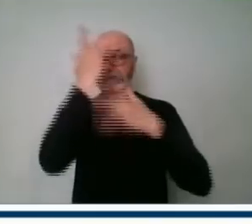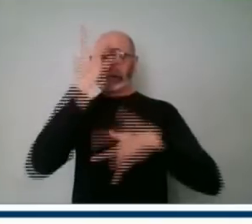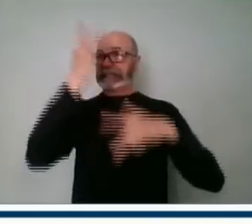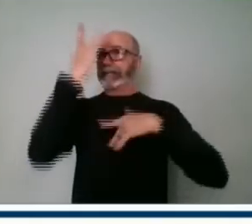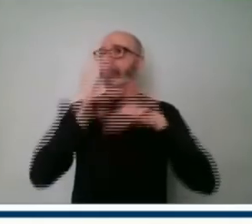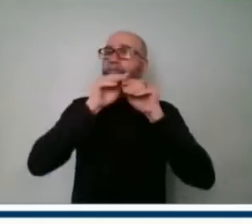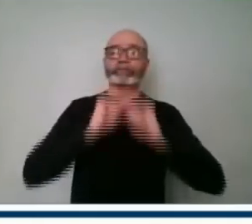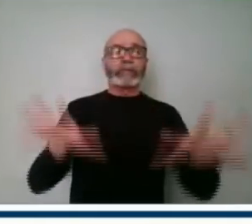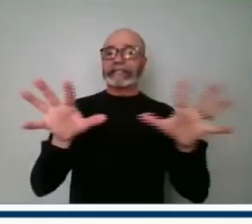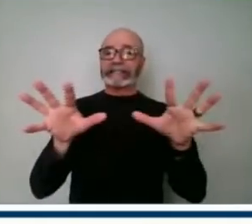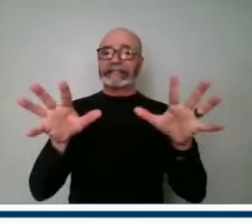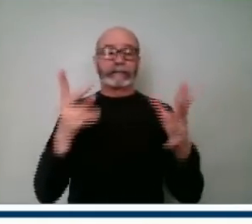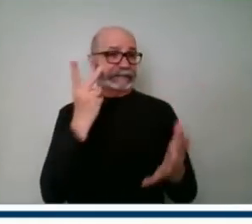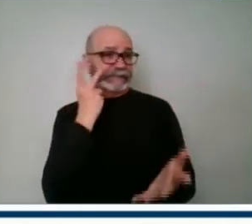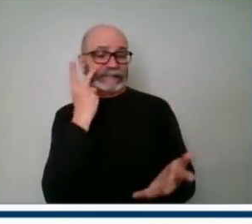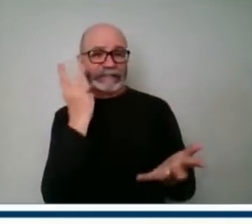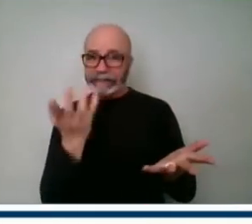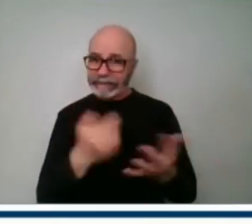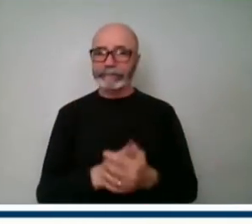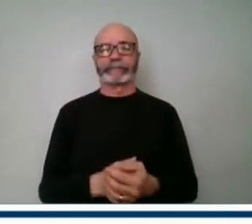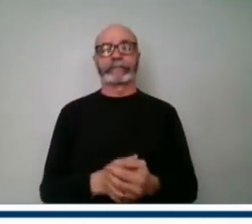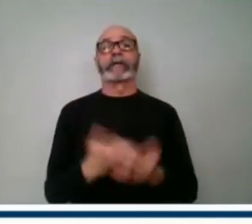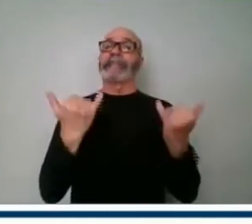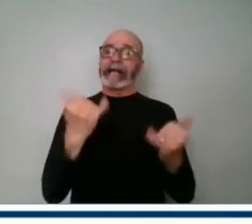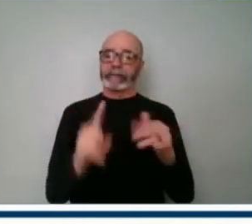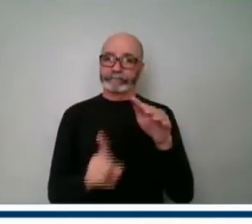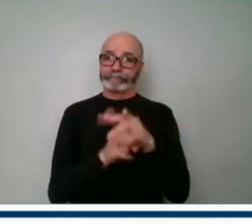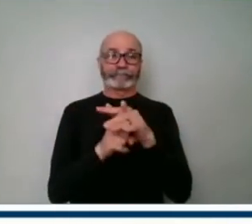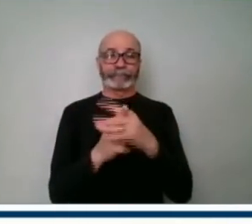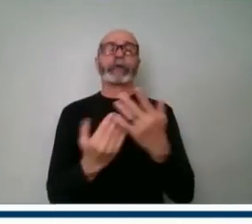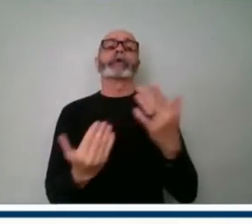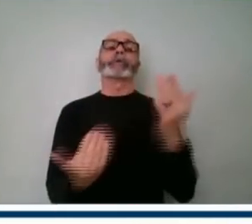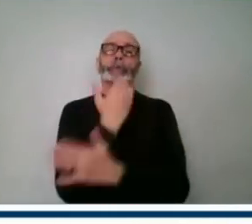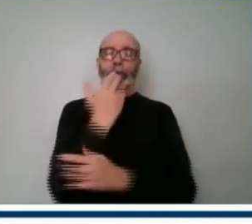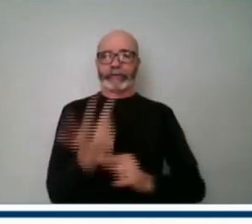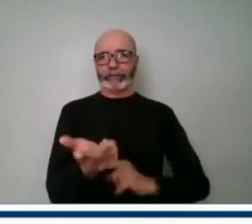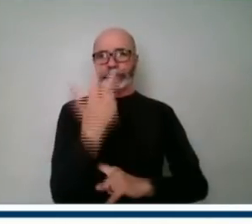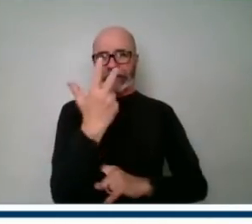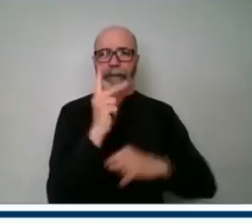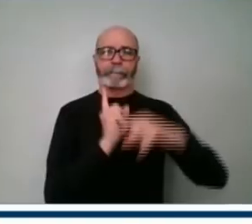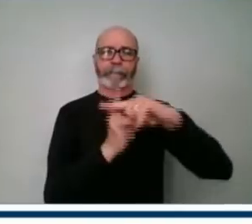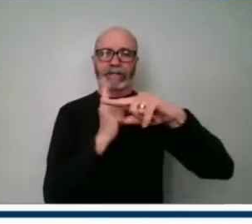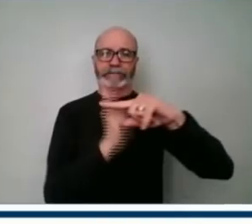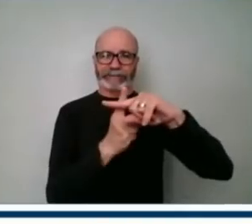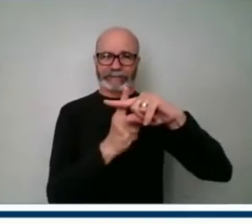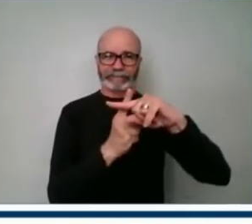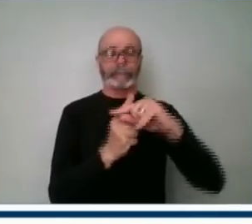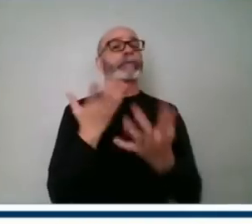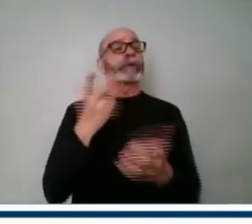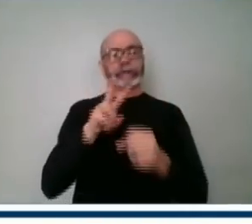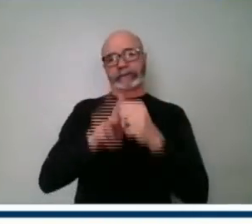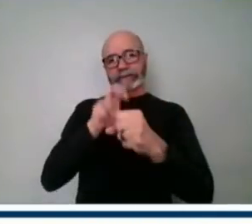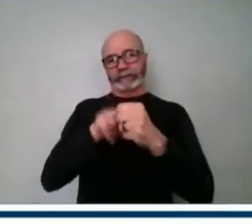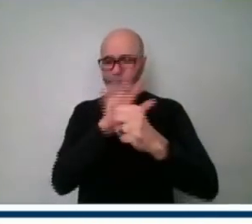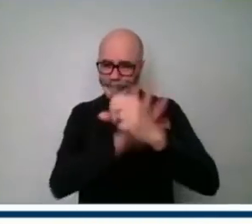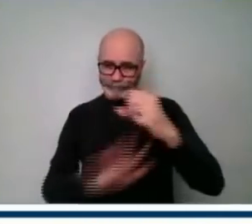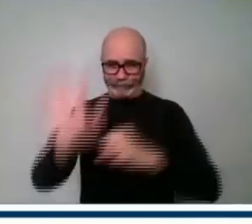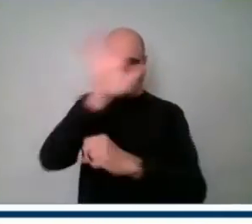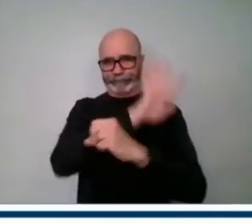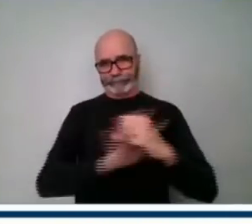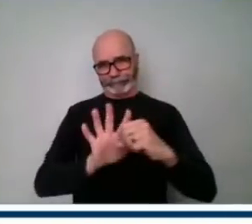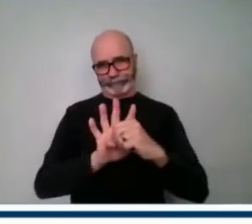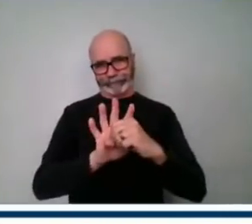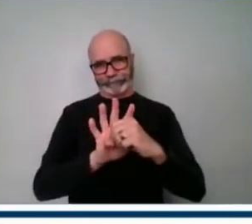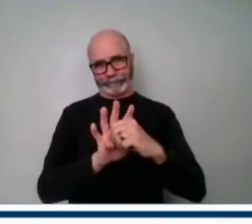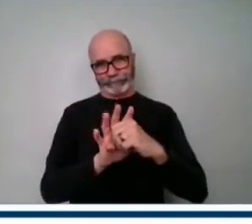of COVID-19 are being reported in Nova Scotia. All 3 in the Central Zone, and all 3 are connected to previously